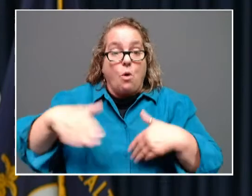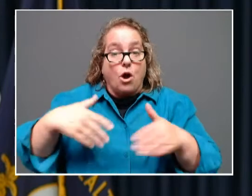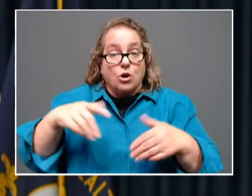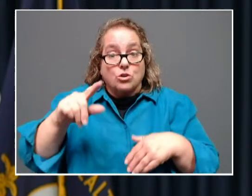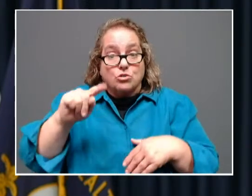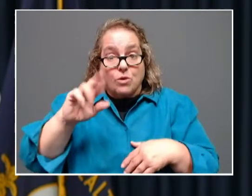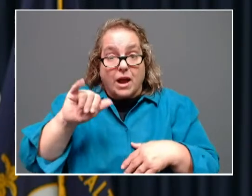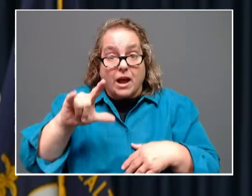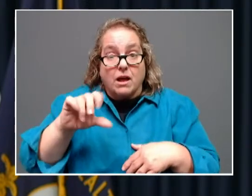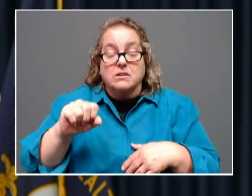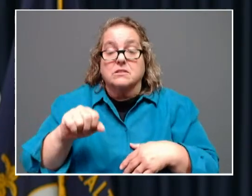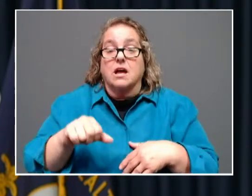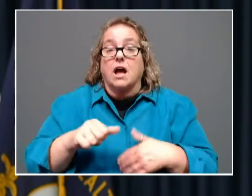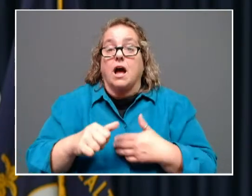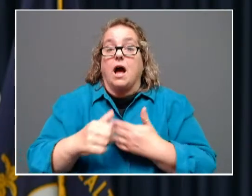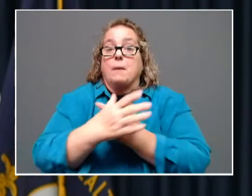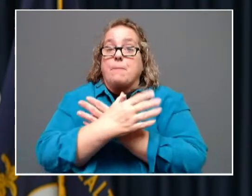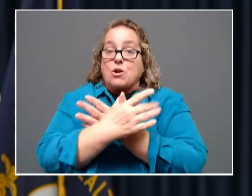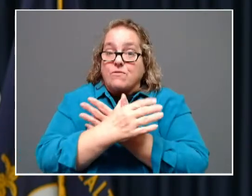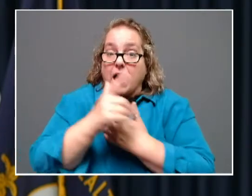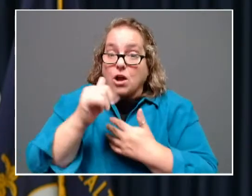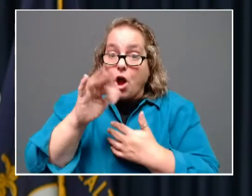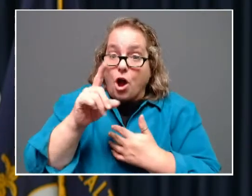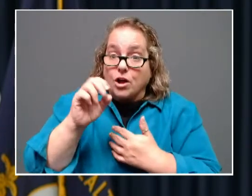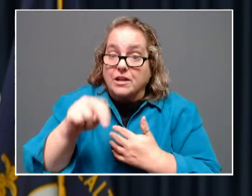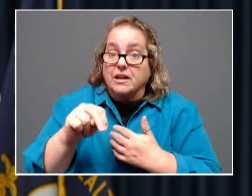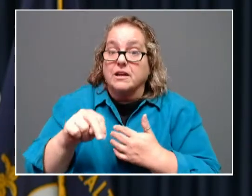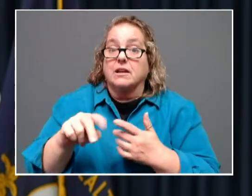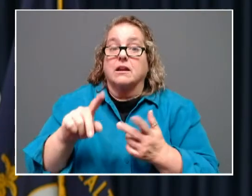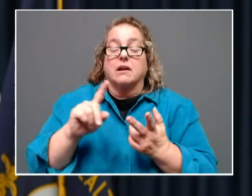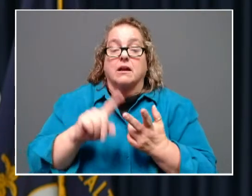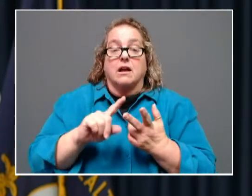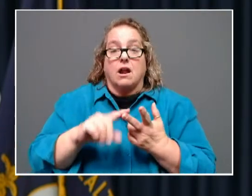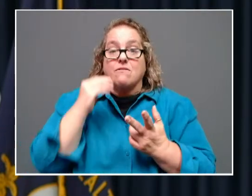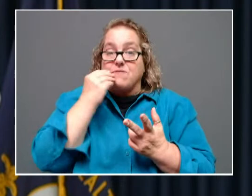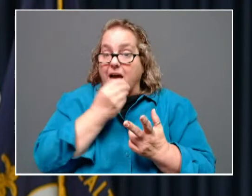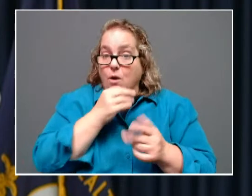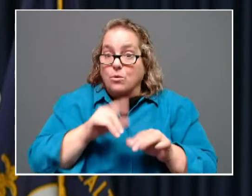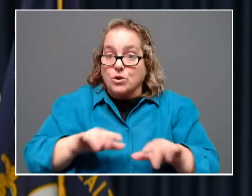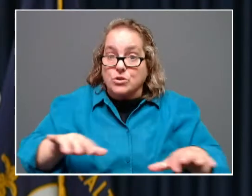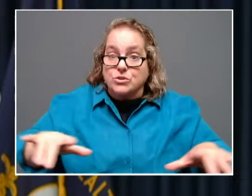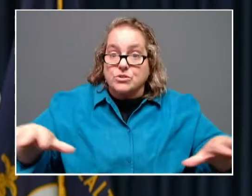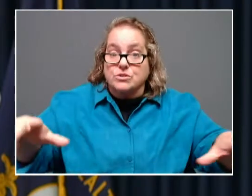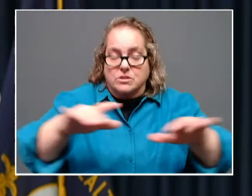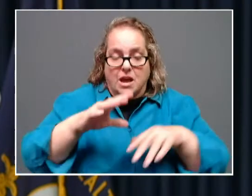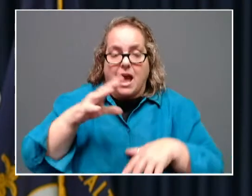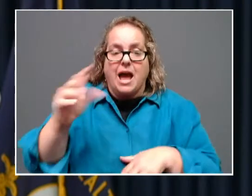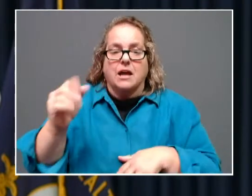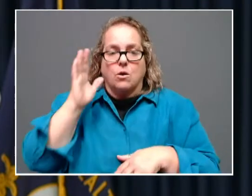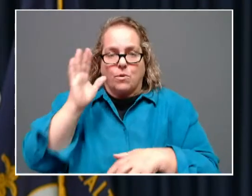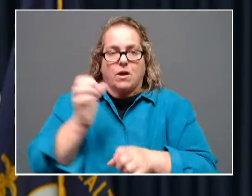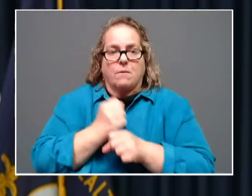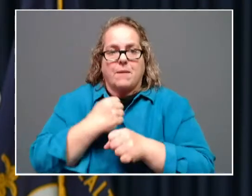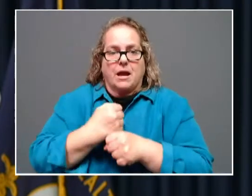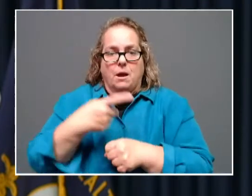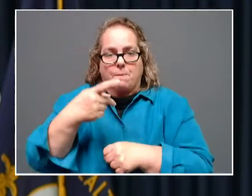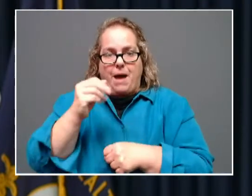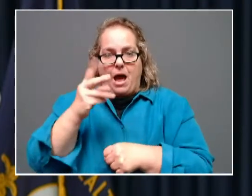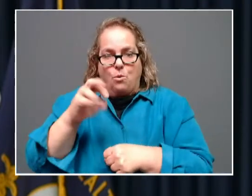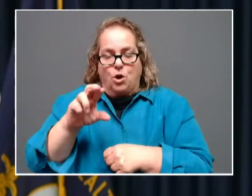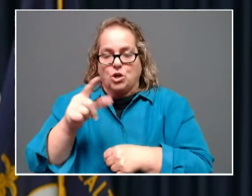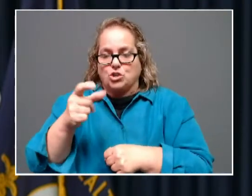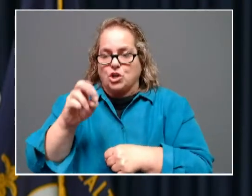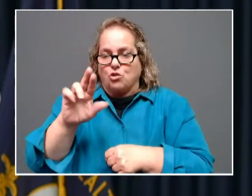a planting area for pollinator flowers. Better still, the operation will produce power generation analytics to be displayed